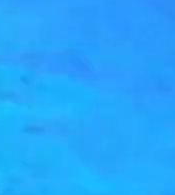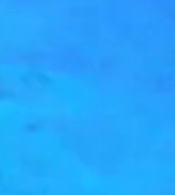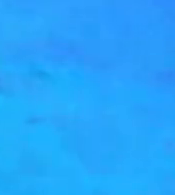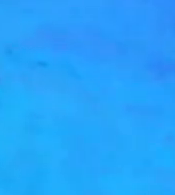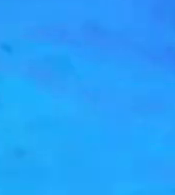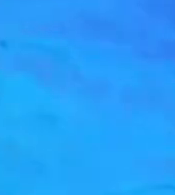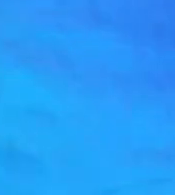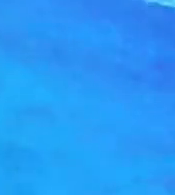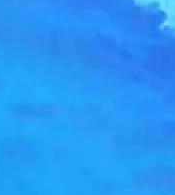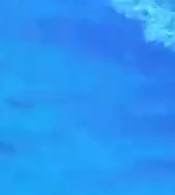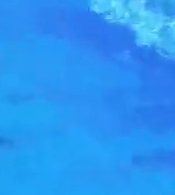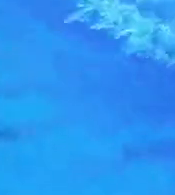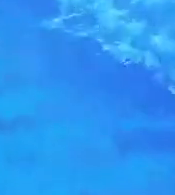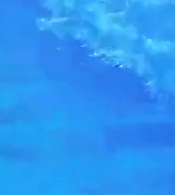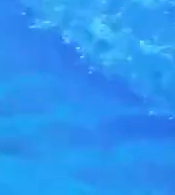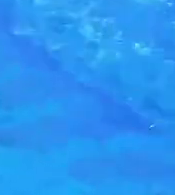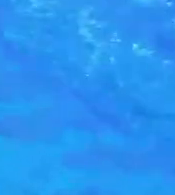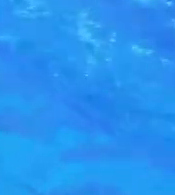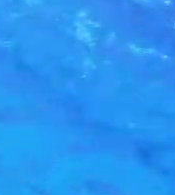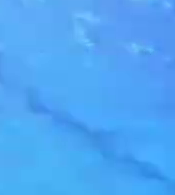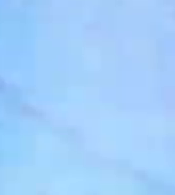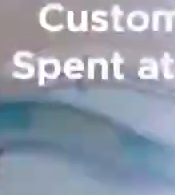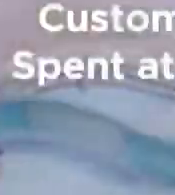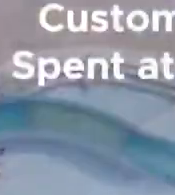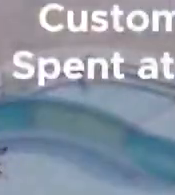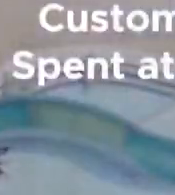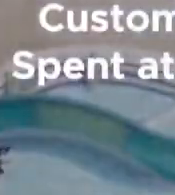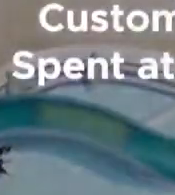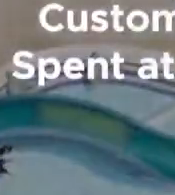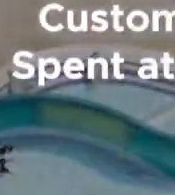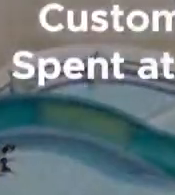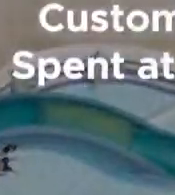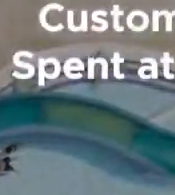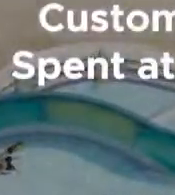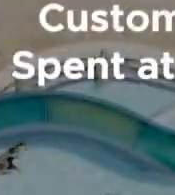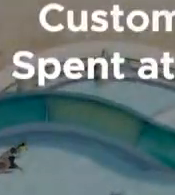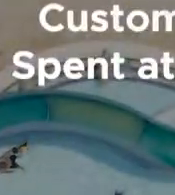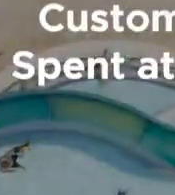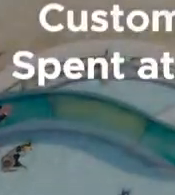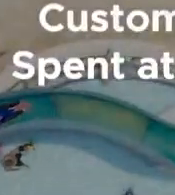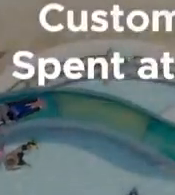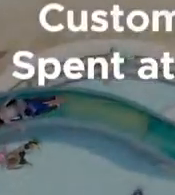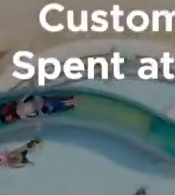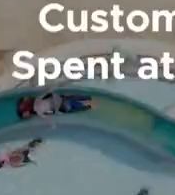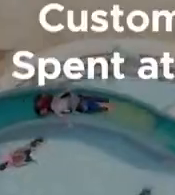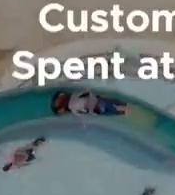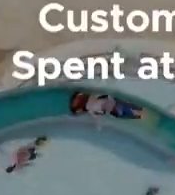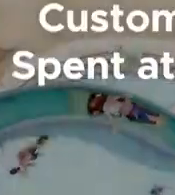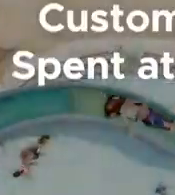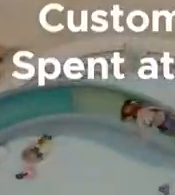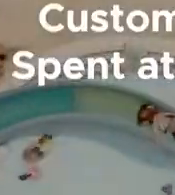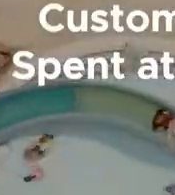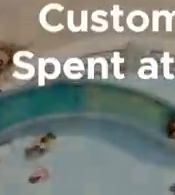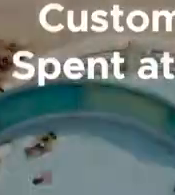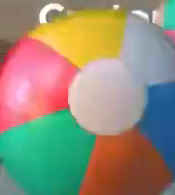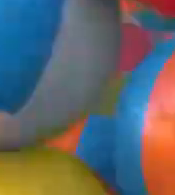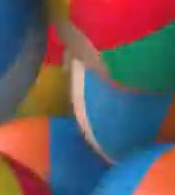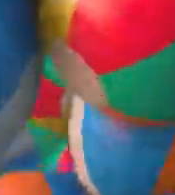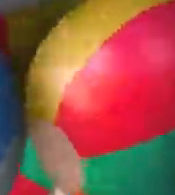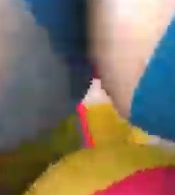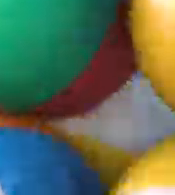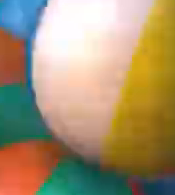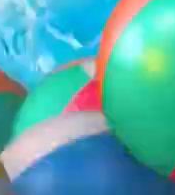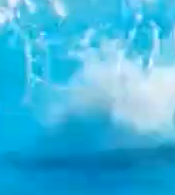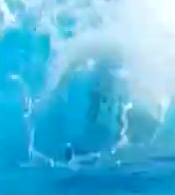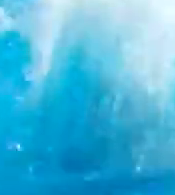skate promotion. For every $300 spent at Passage Deep Food King and Bright Ideas, grab your entry form and get ready to